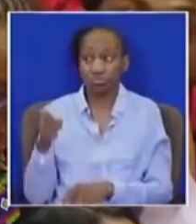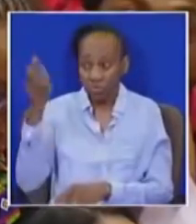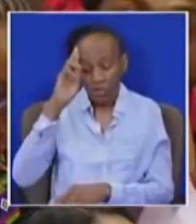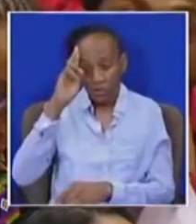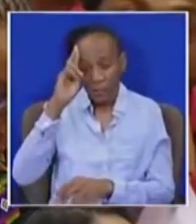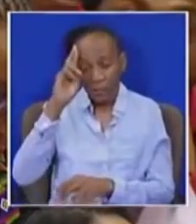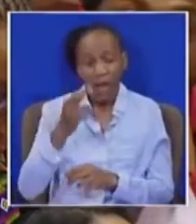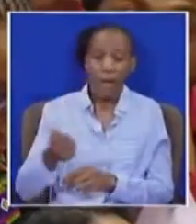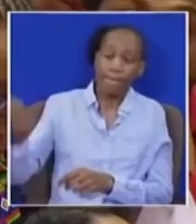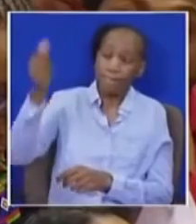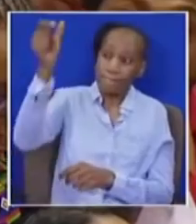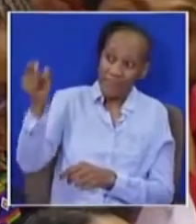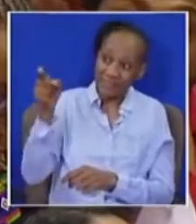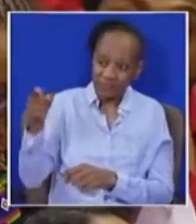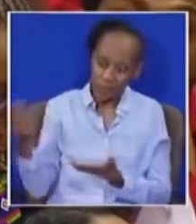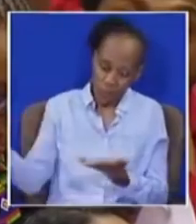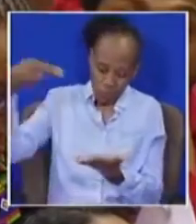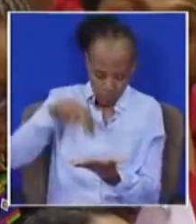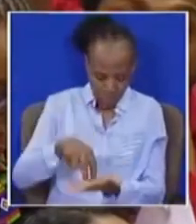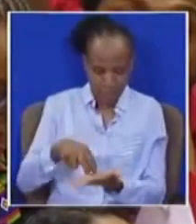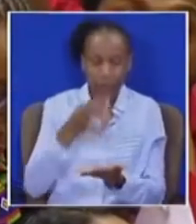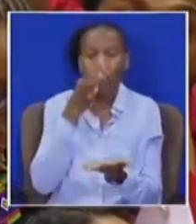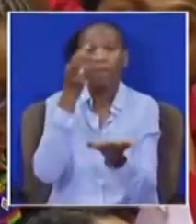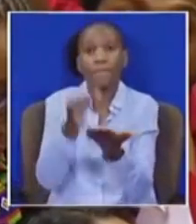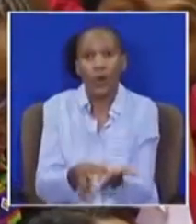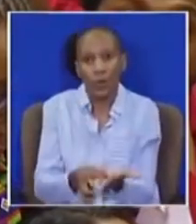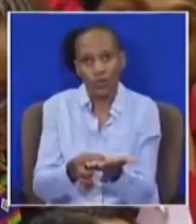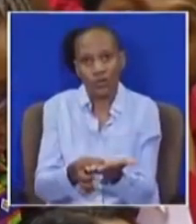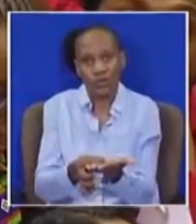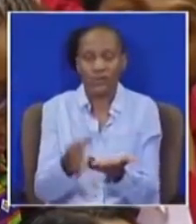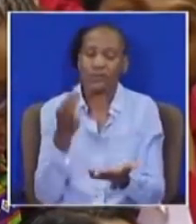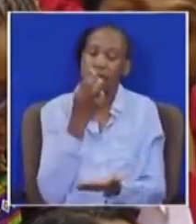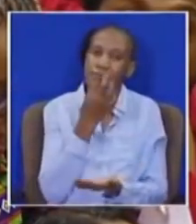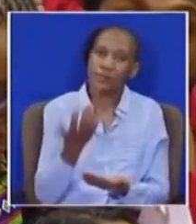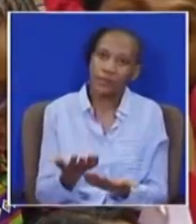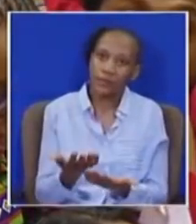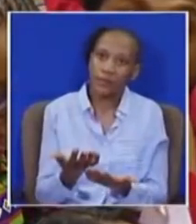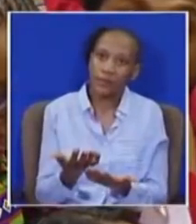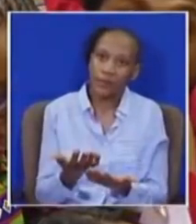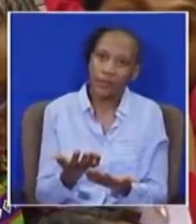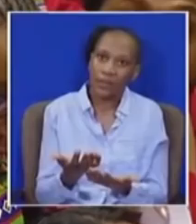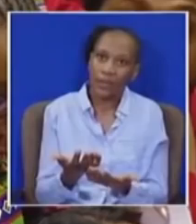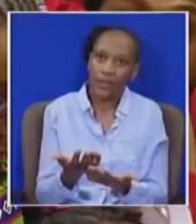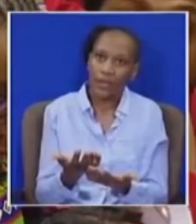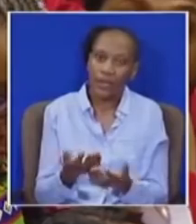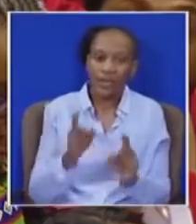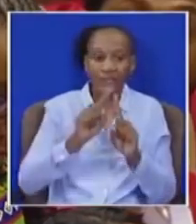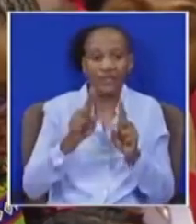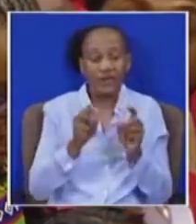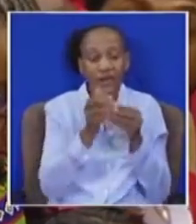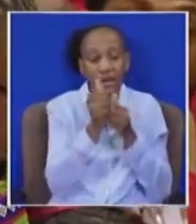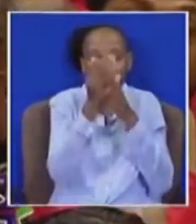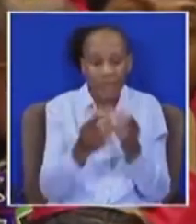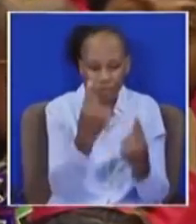Whip stood up and requested that courtesy demands that each leader of a political